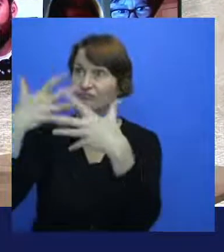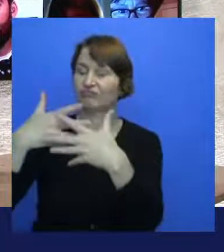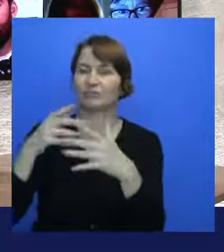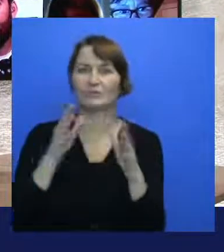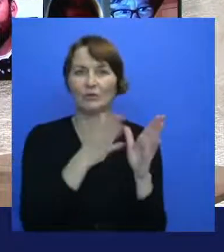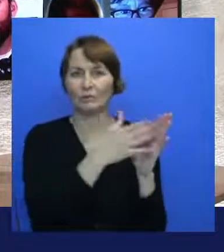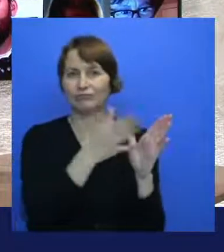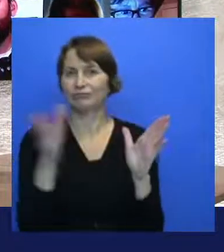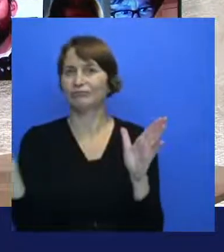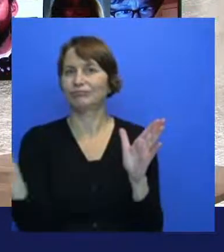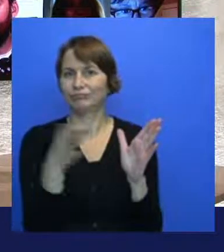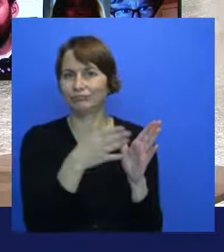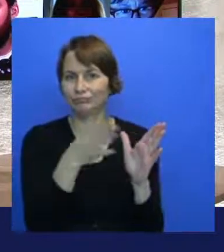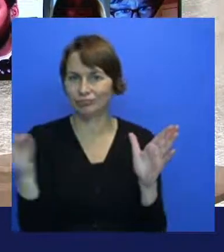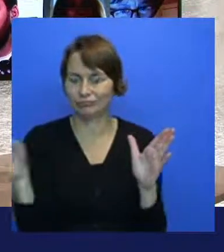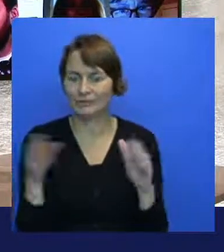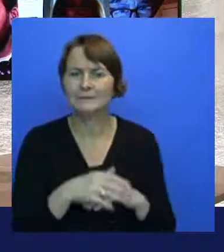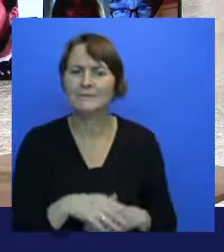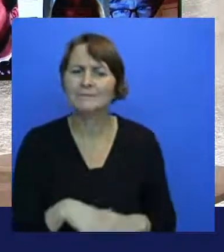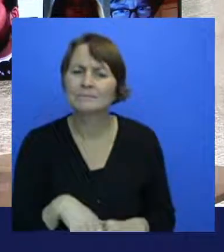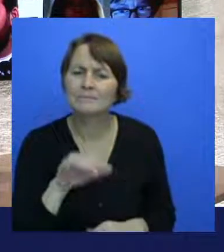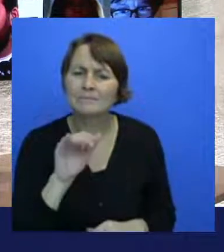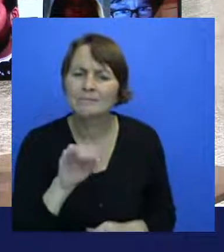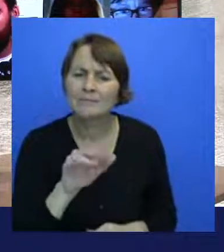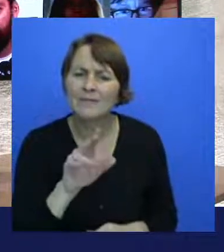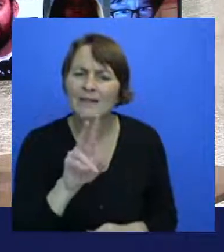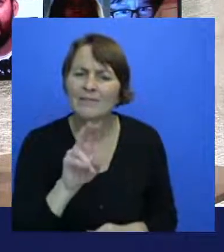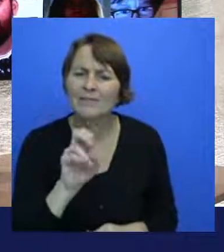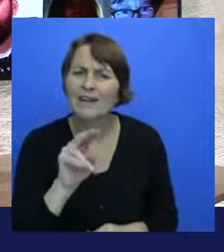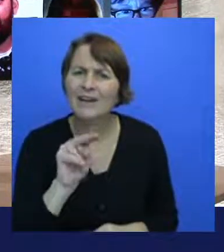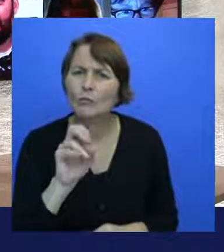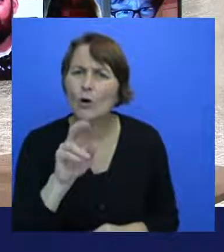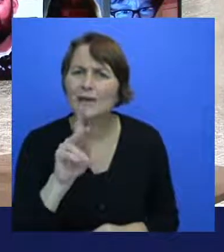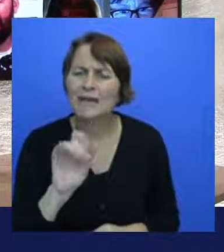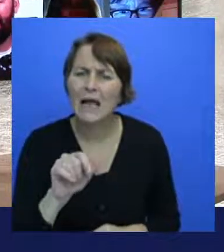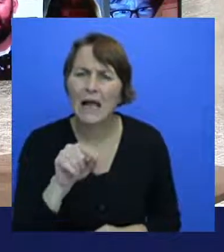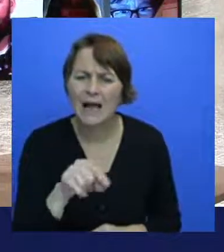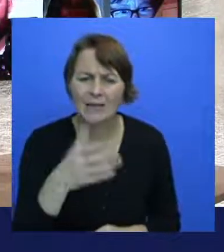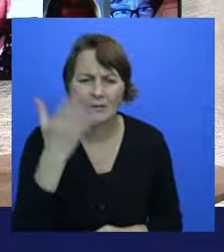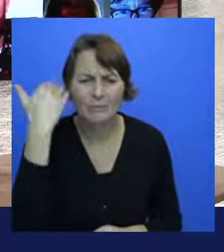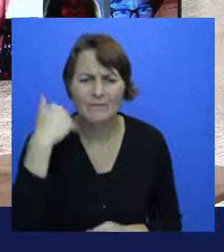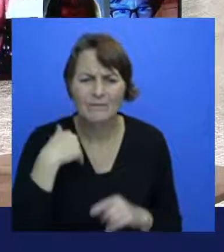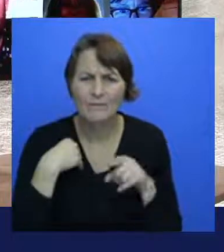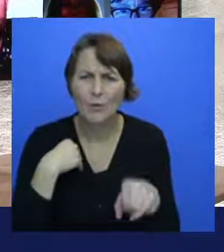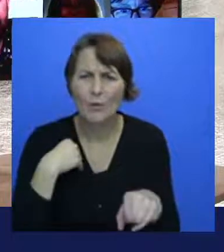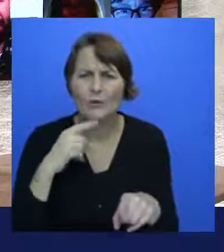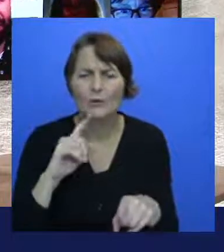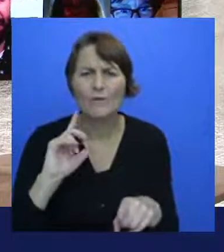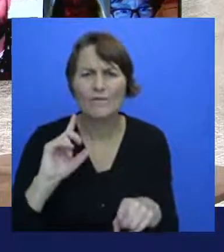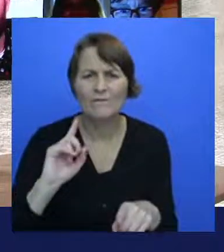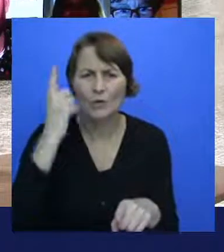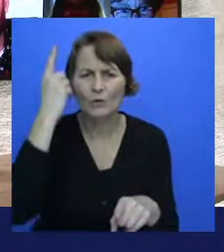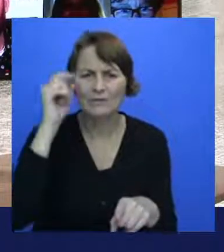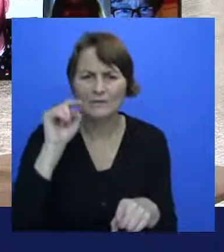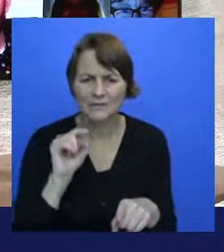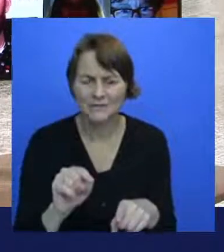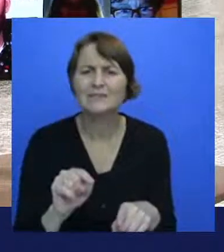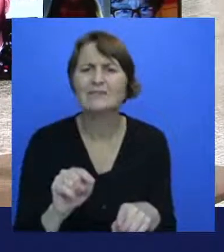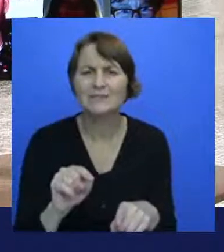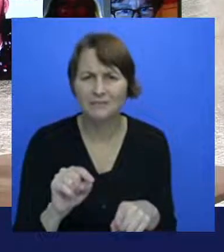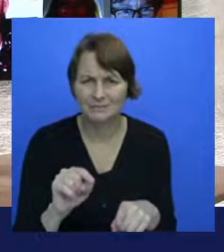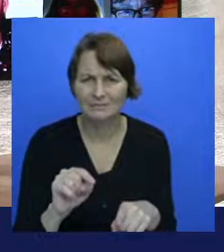with ML.net. Looks like, Willem, they can't hear you right now, so I'm gonna talk over you because they can't hear you anyway. So tell us